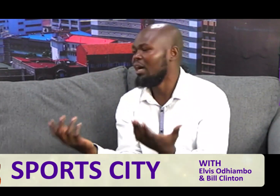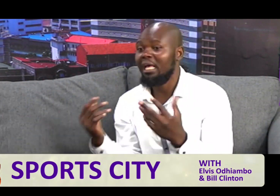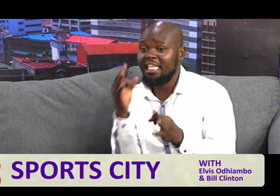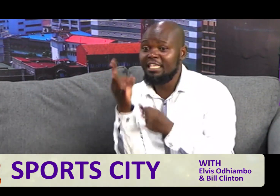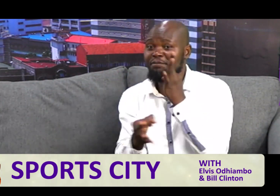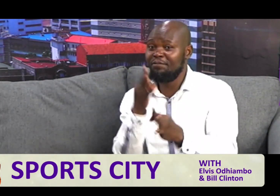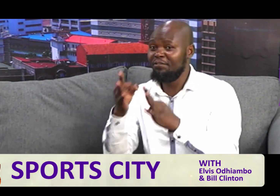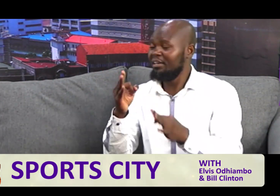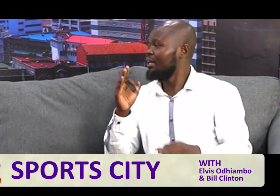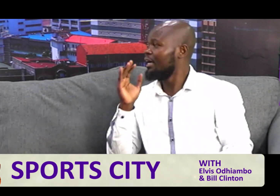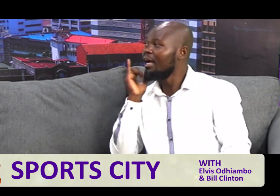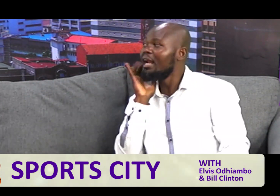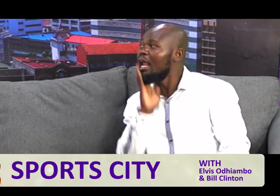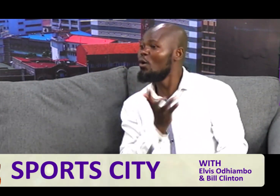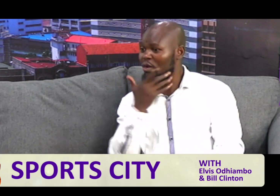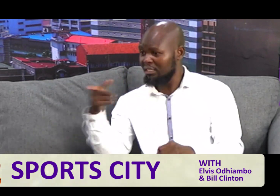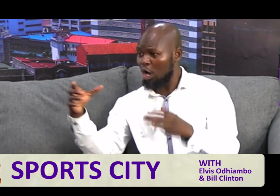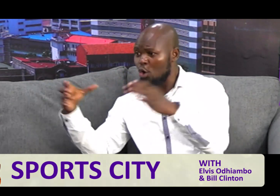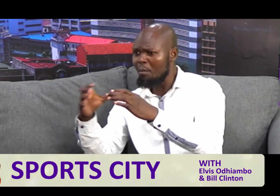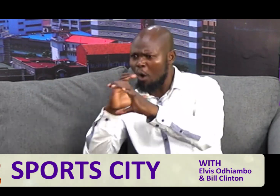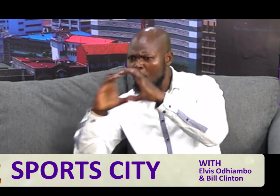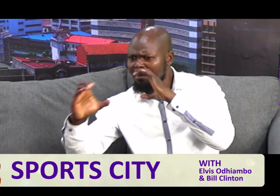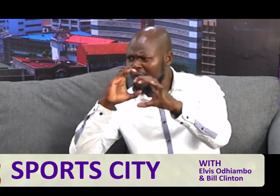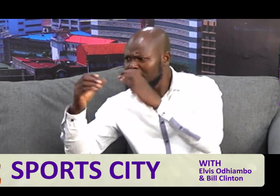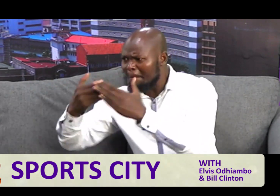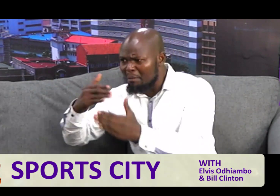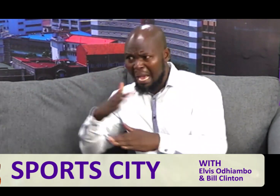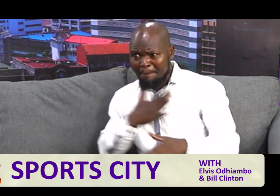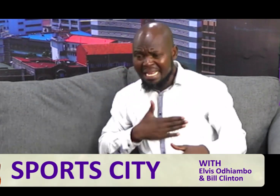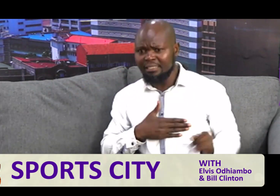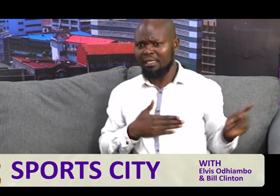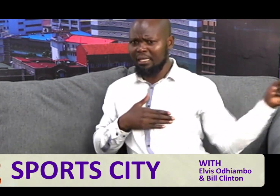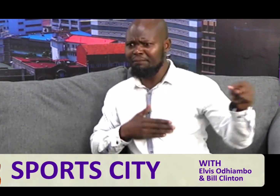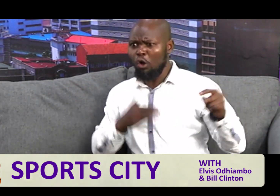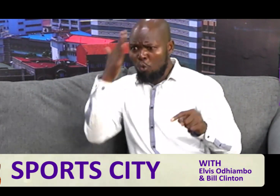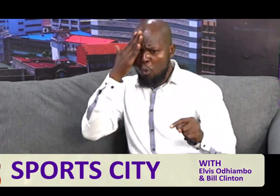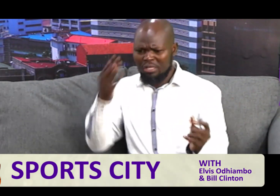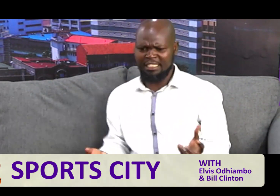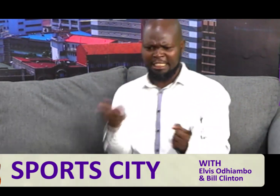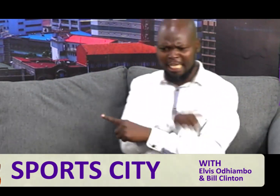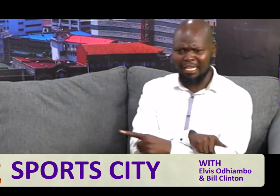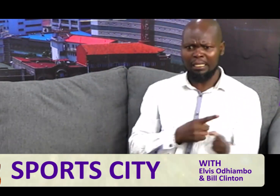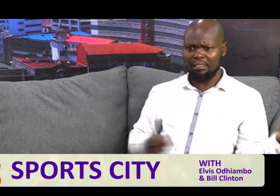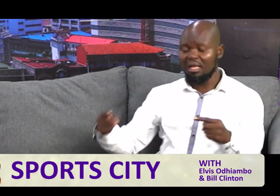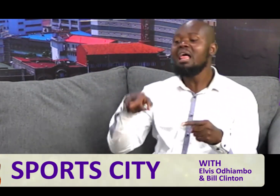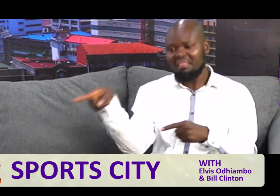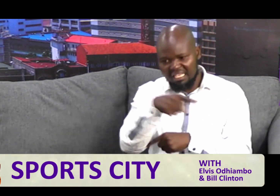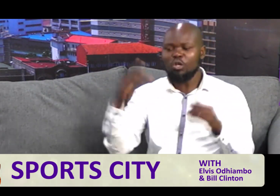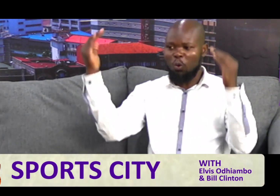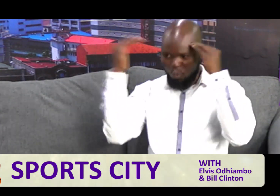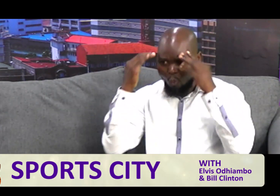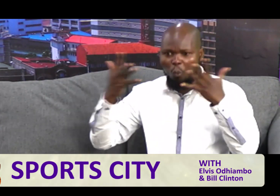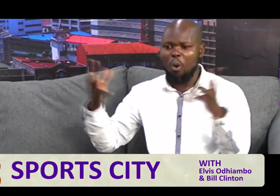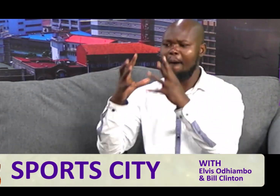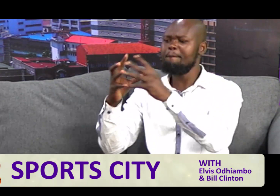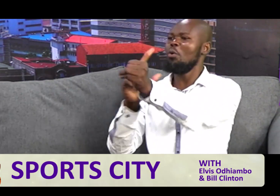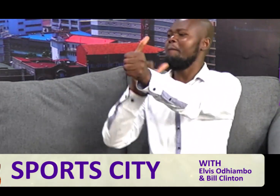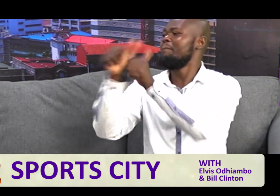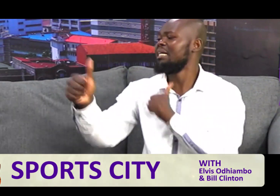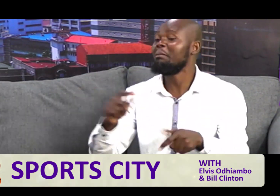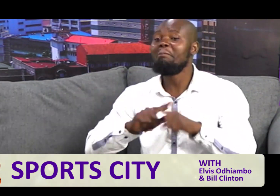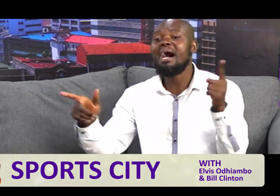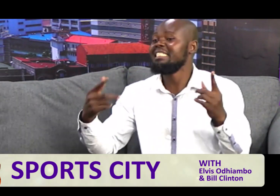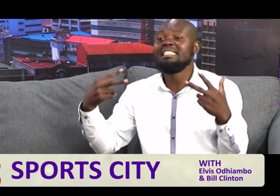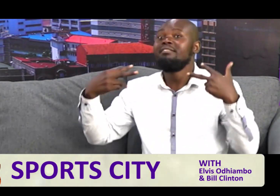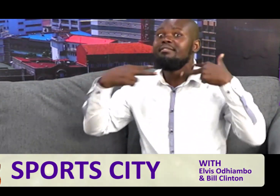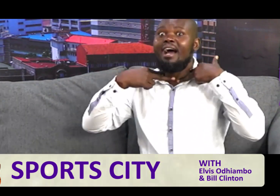Right. so if Lukaku could have communicated earlier on how they're going to play on